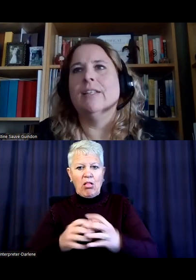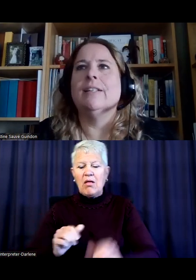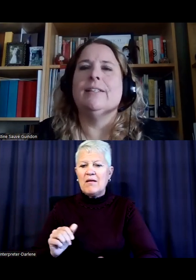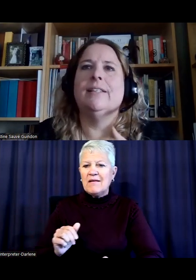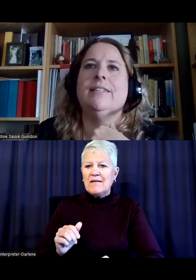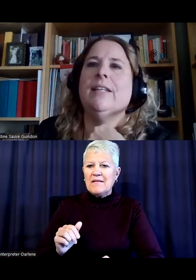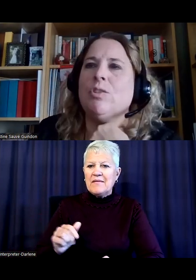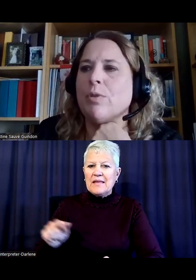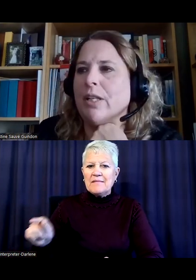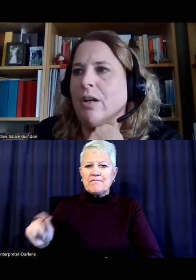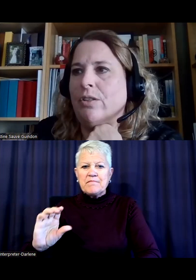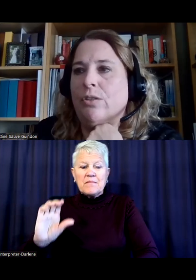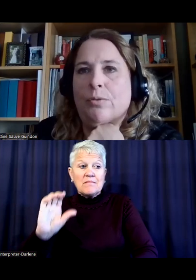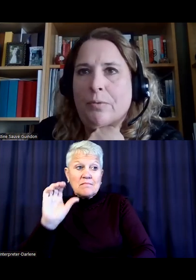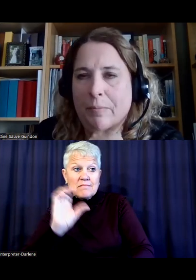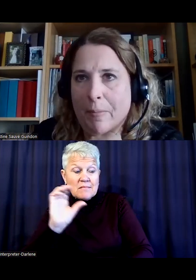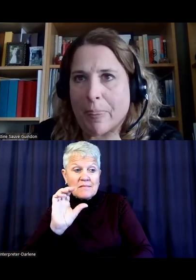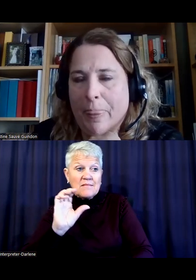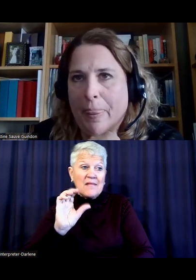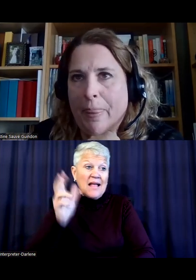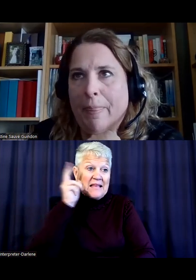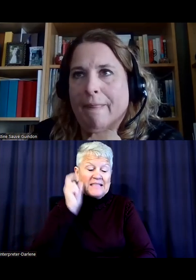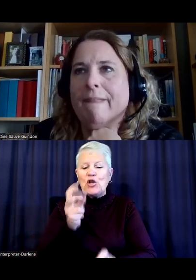Looking and listening is really hard to do.